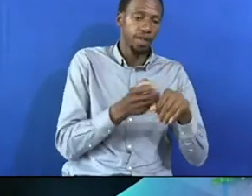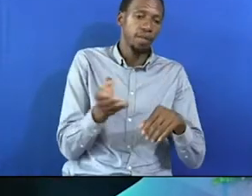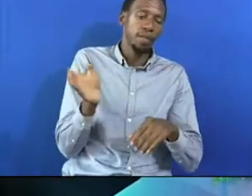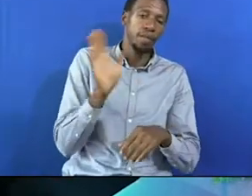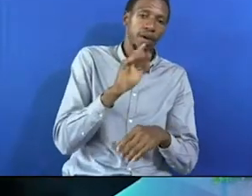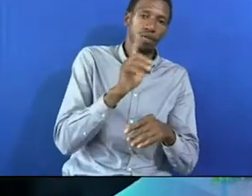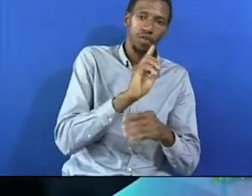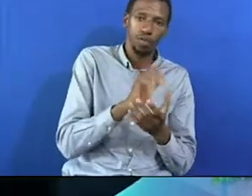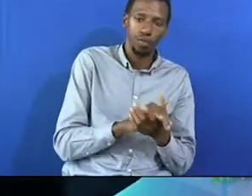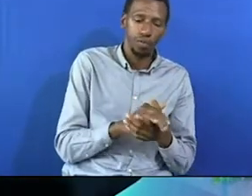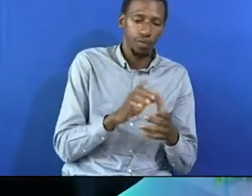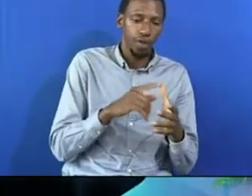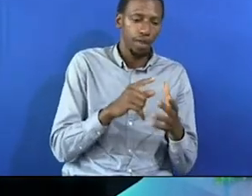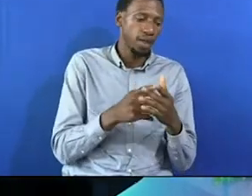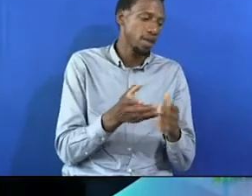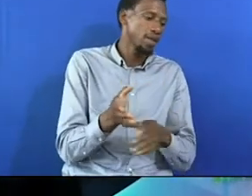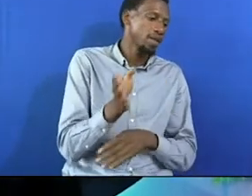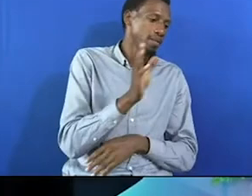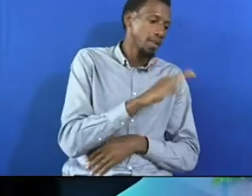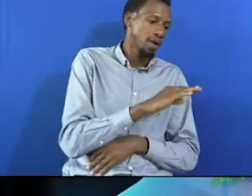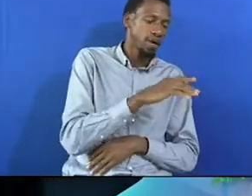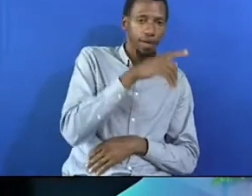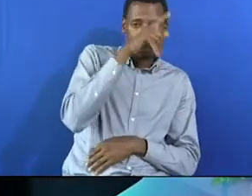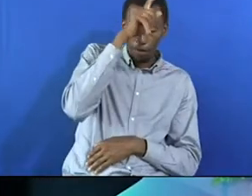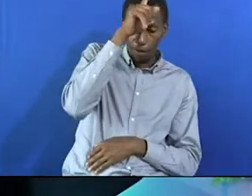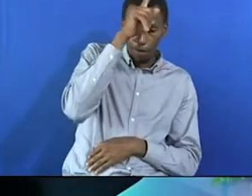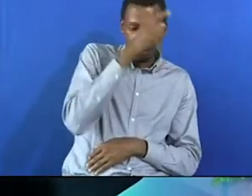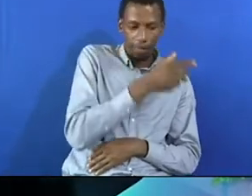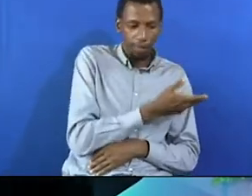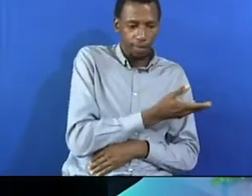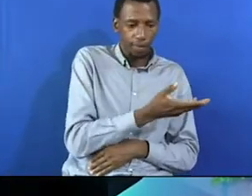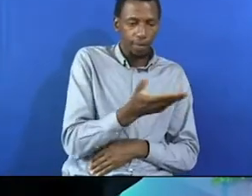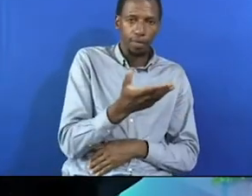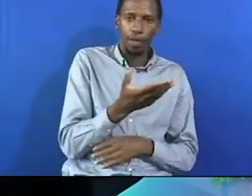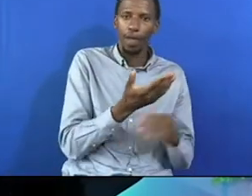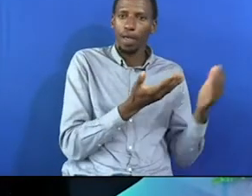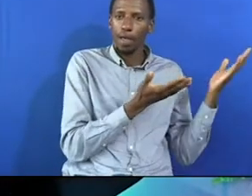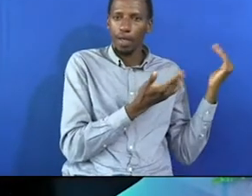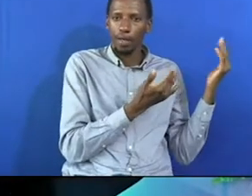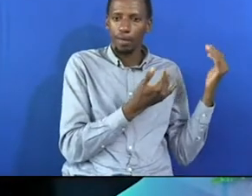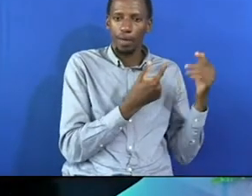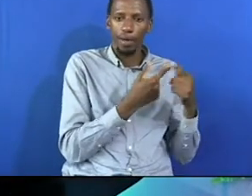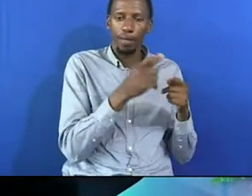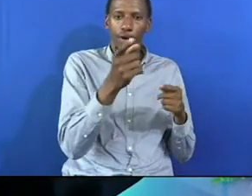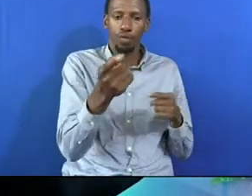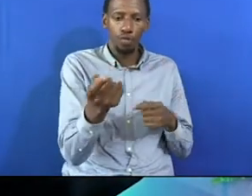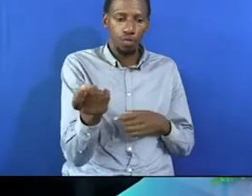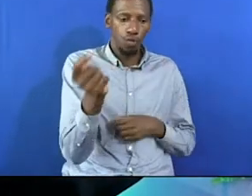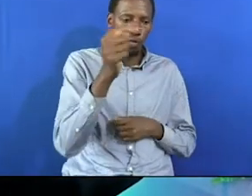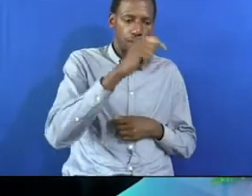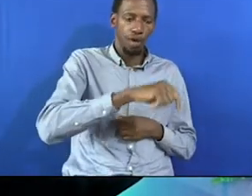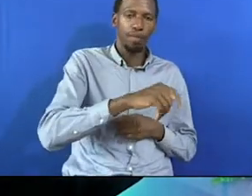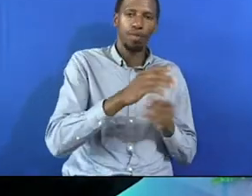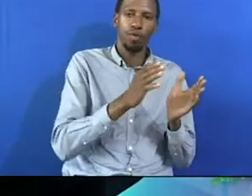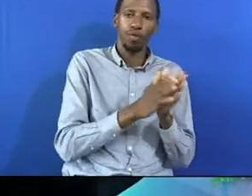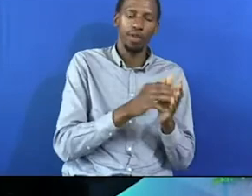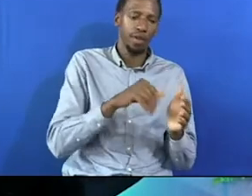Then you went back from Nairobi, you went back to the village they were expecting, but you arrived with another